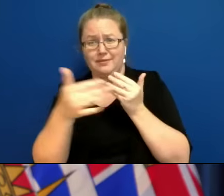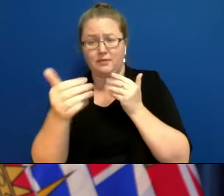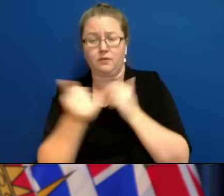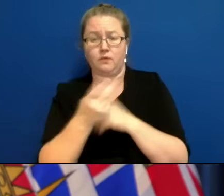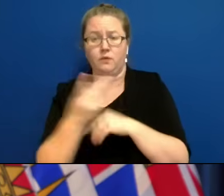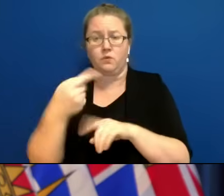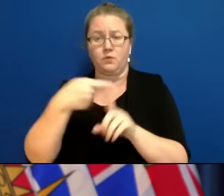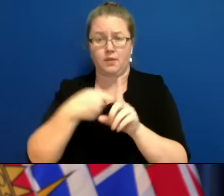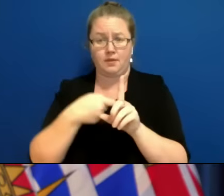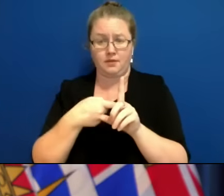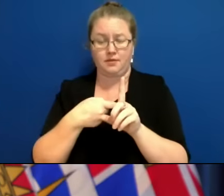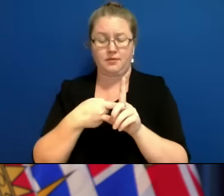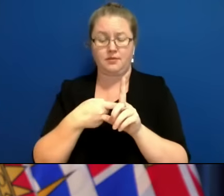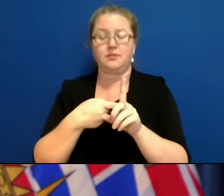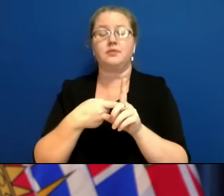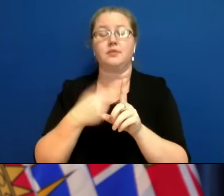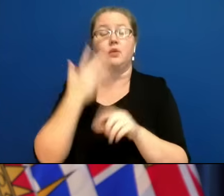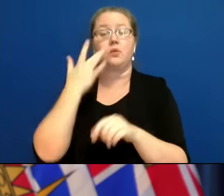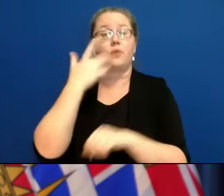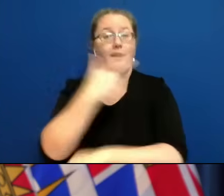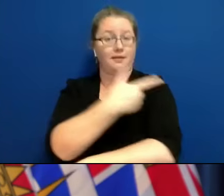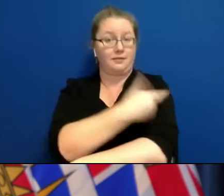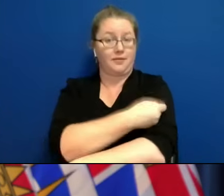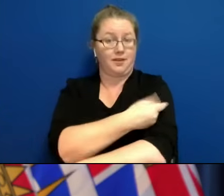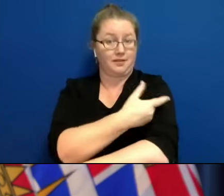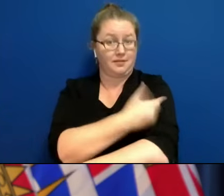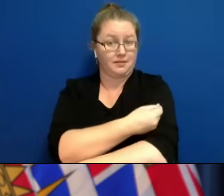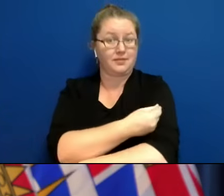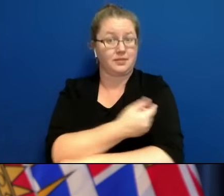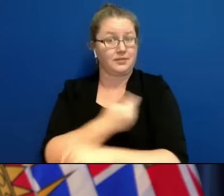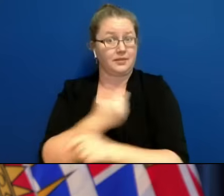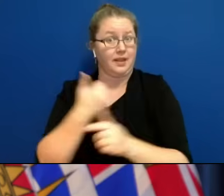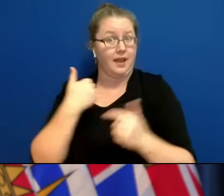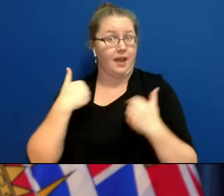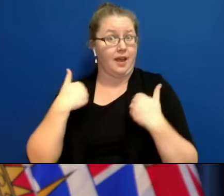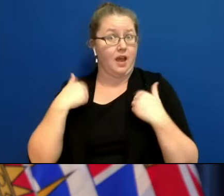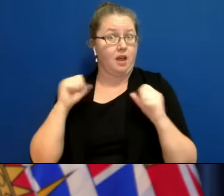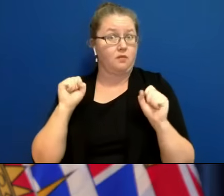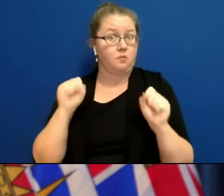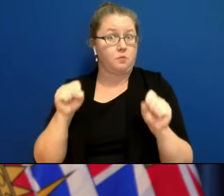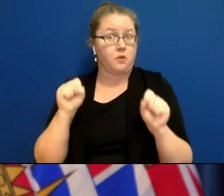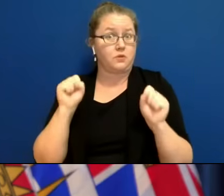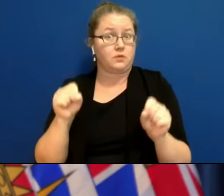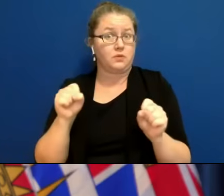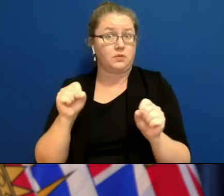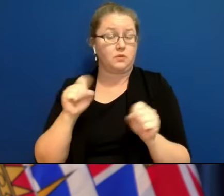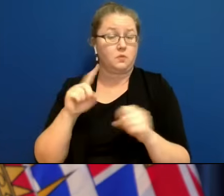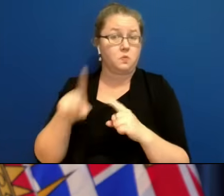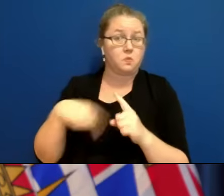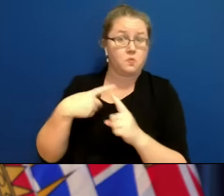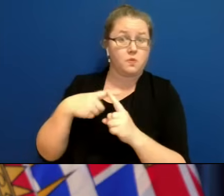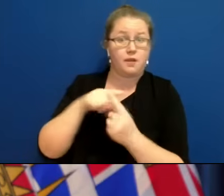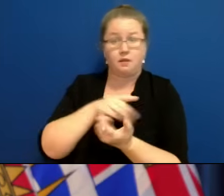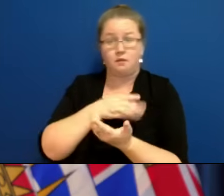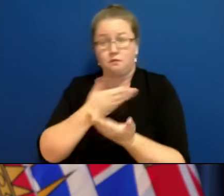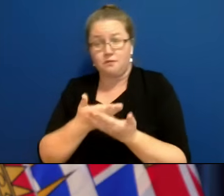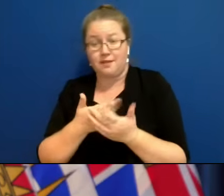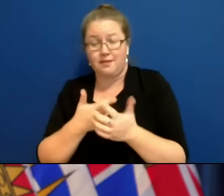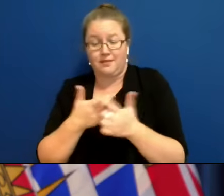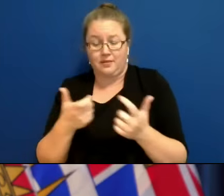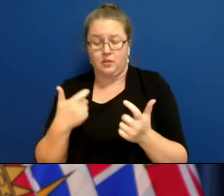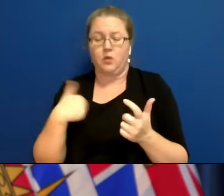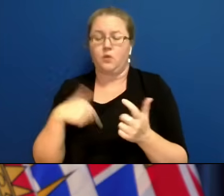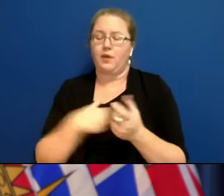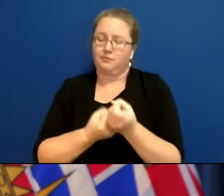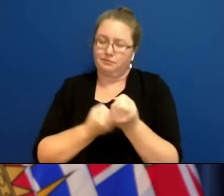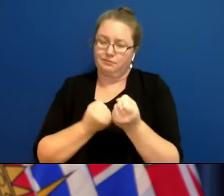where we know immunization, vaccine is on the horizon, and that we have a plan to get us through